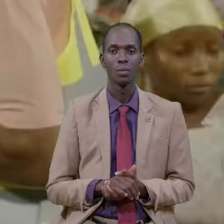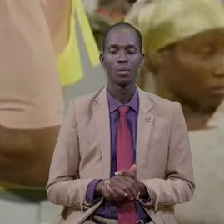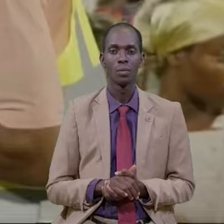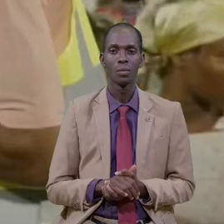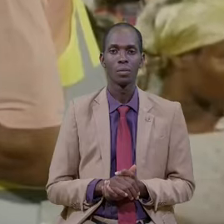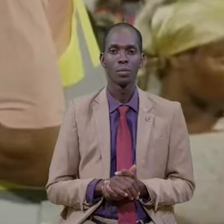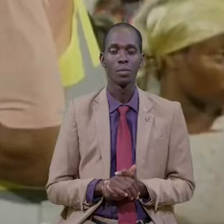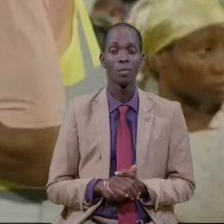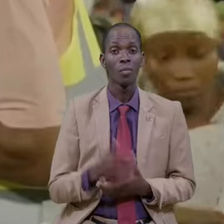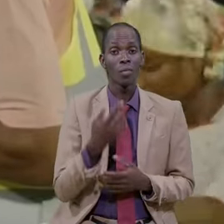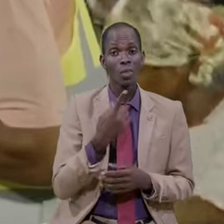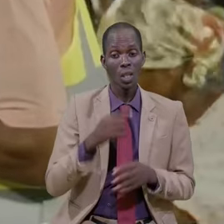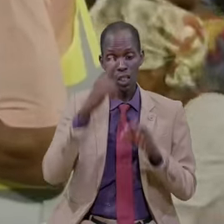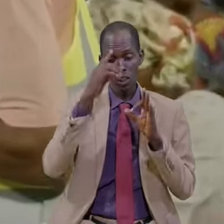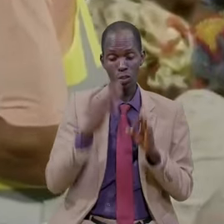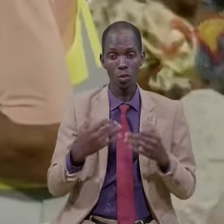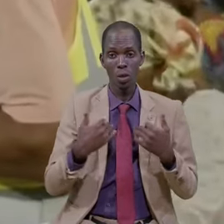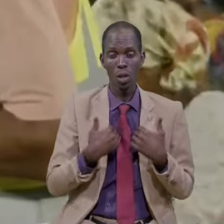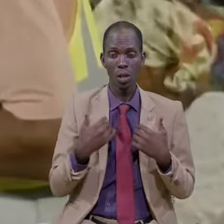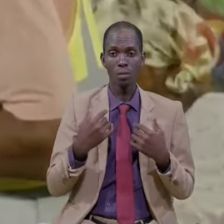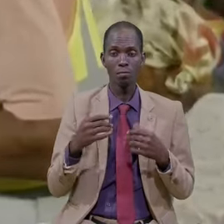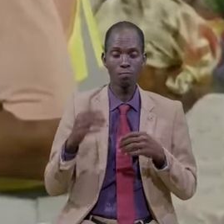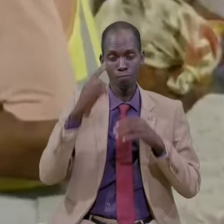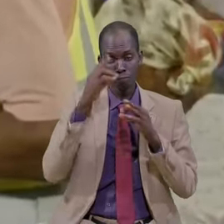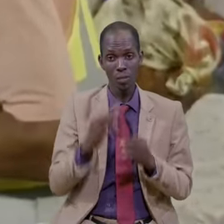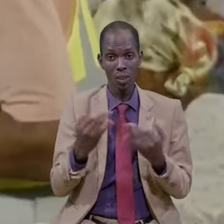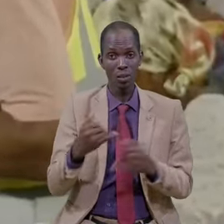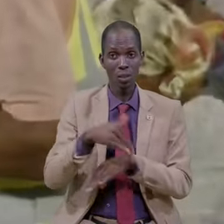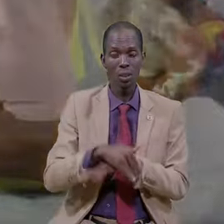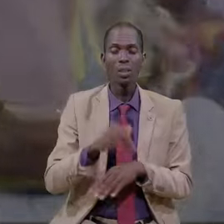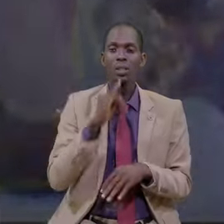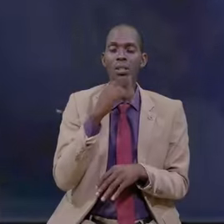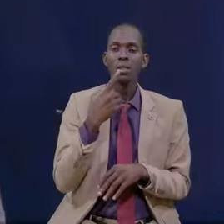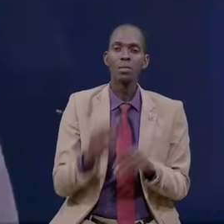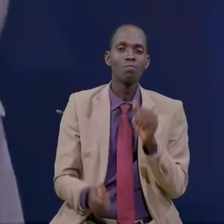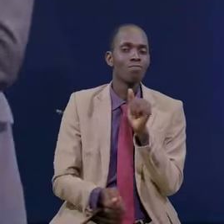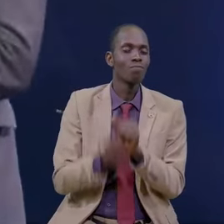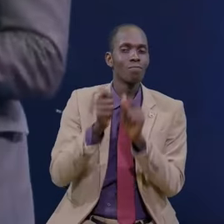decision you have taken tonight is the greatest decision of